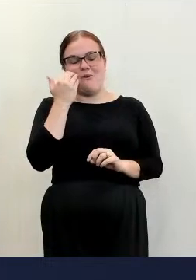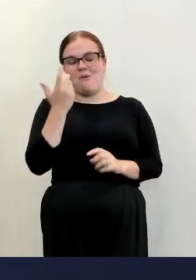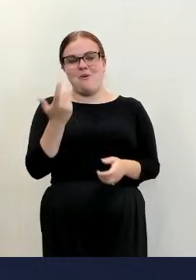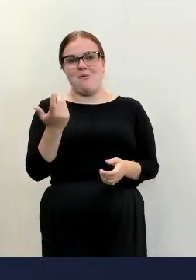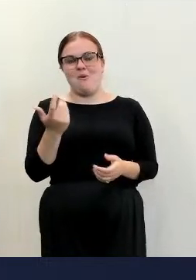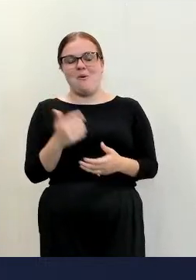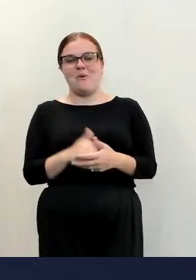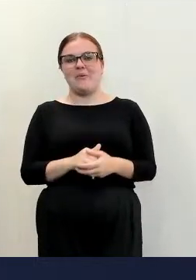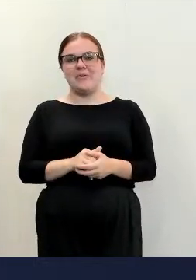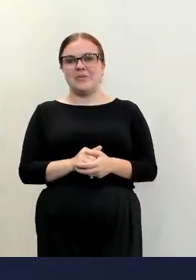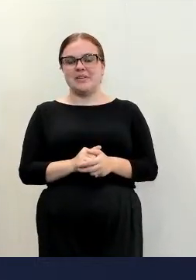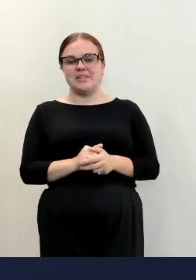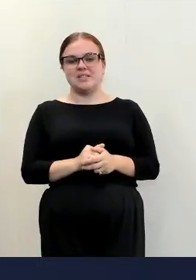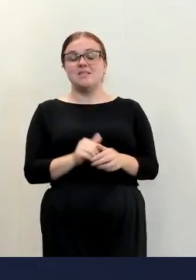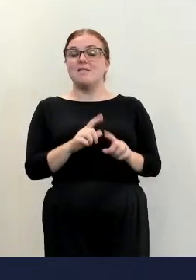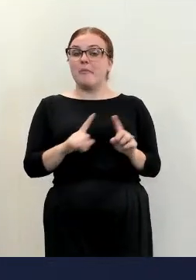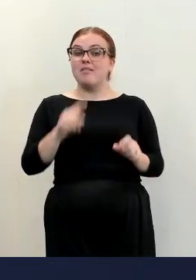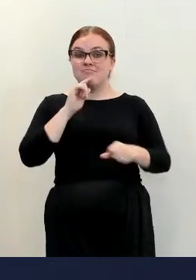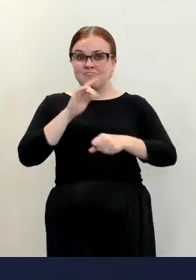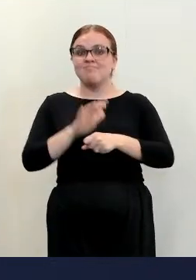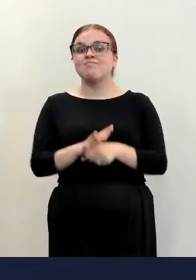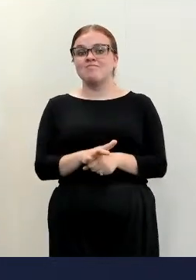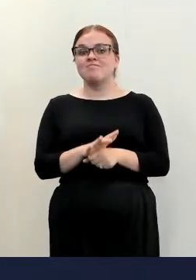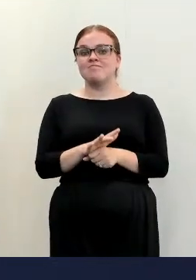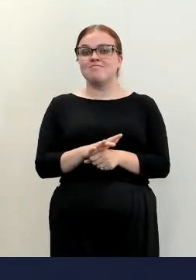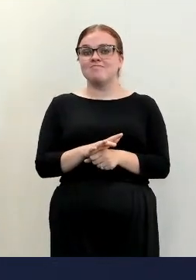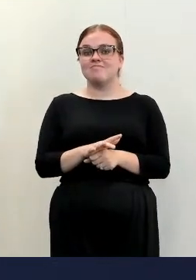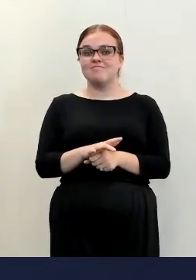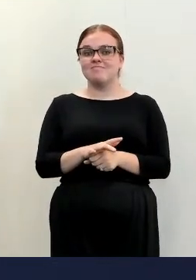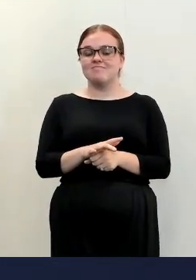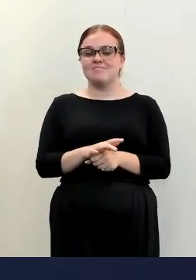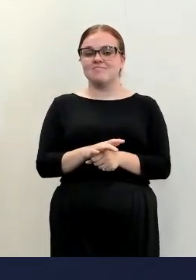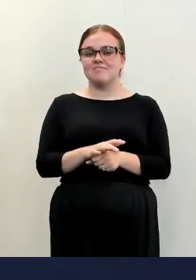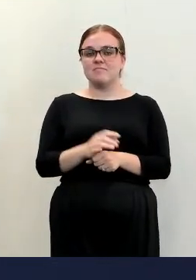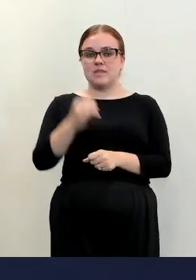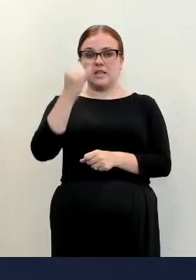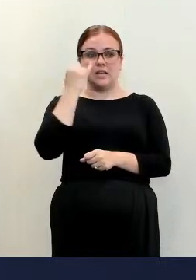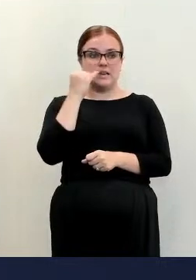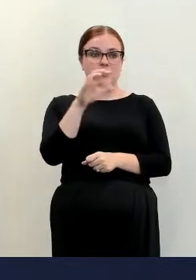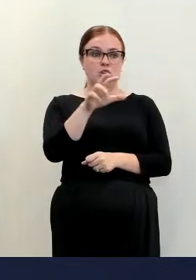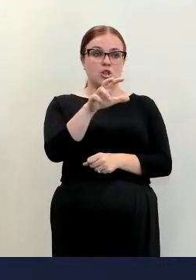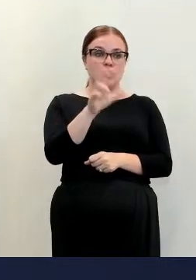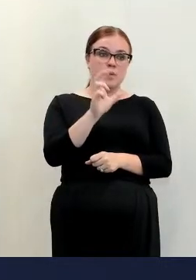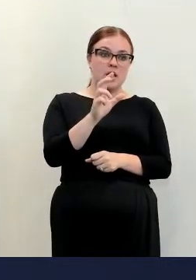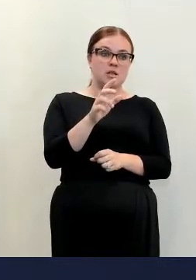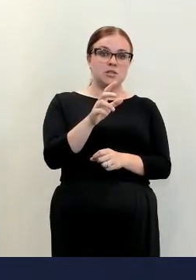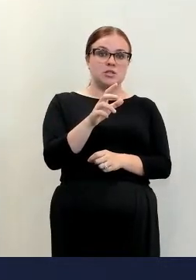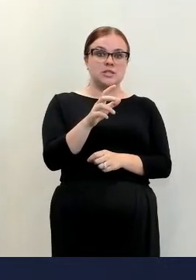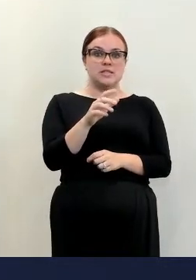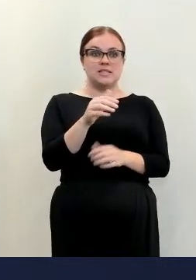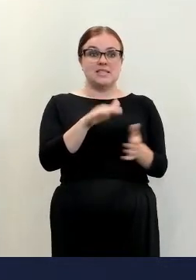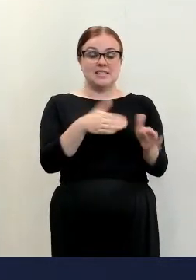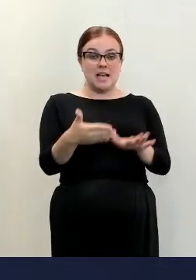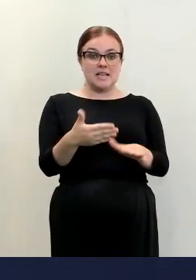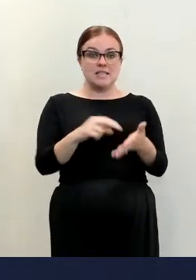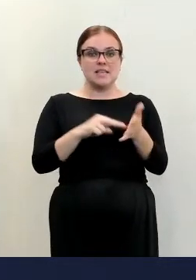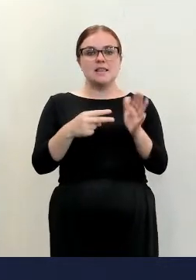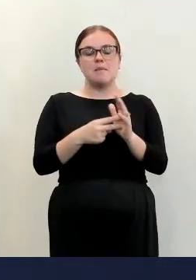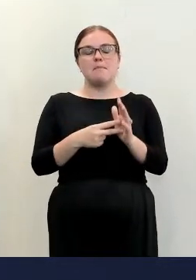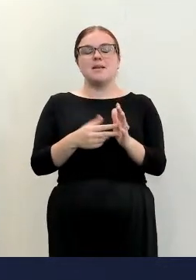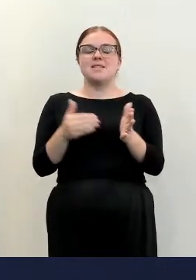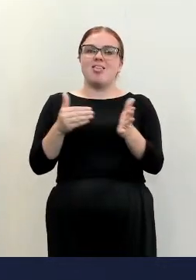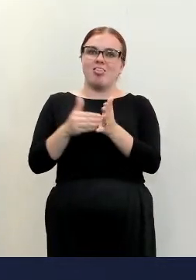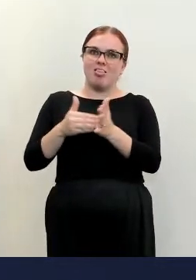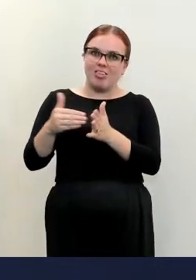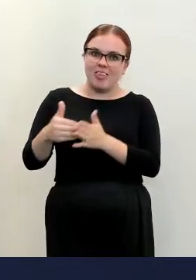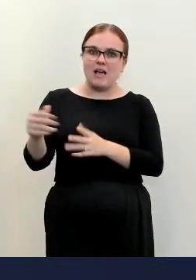team and others. But I guarantee you, if we're having 300 plus deaths a year, there's thousands of individuals in